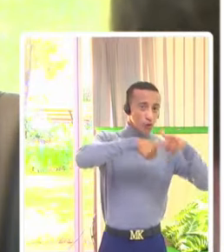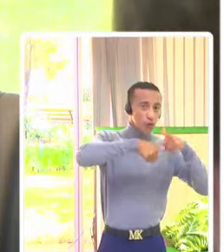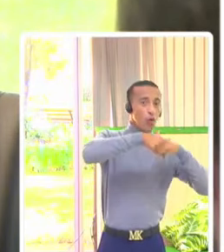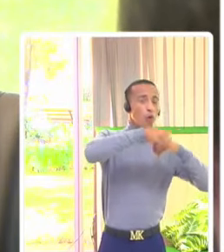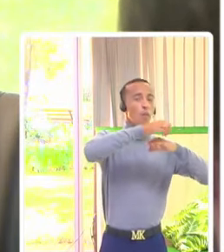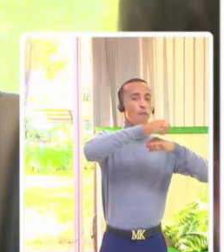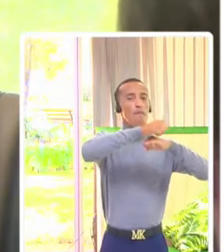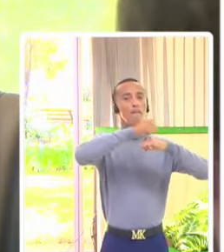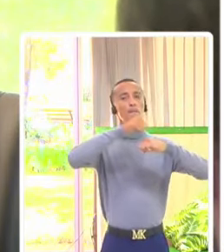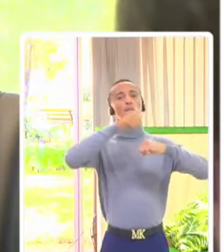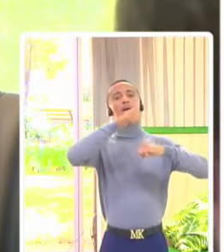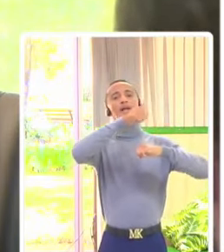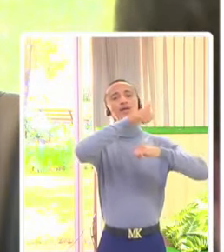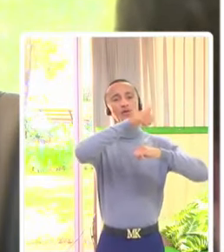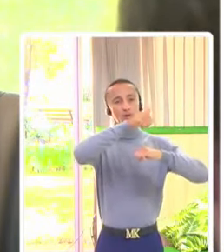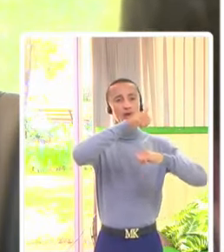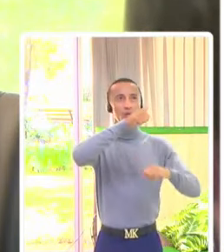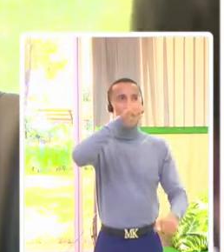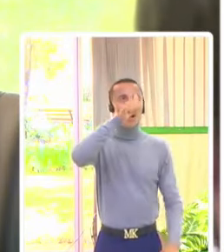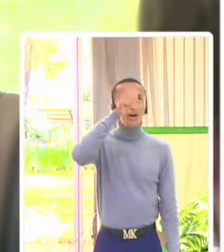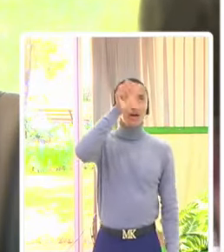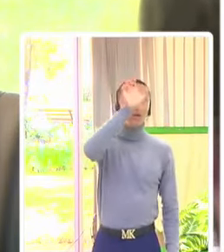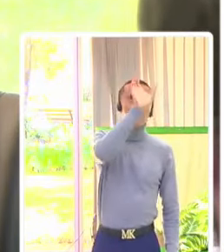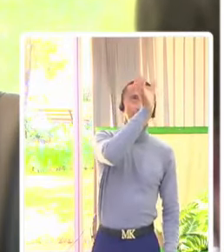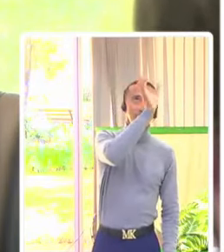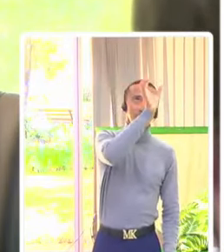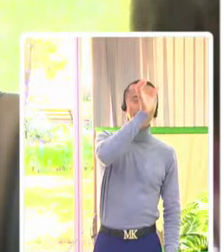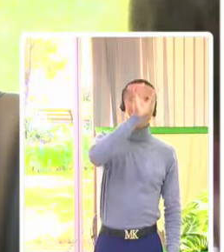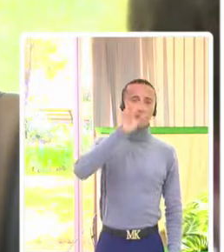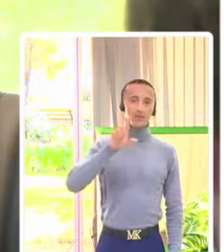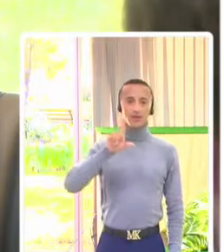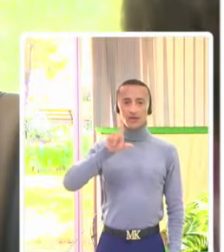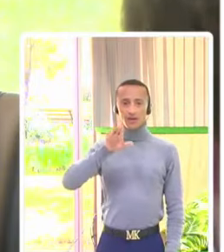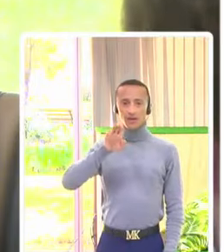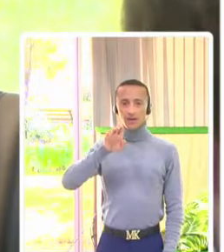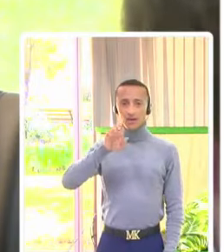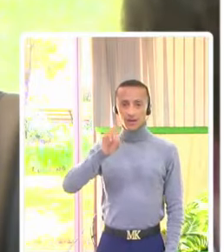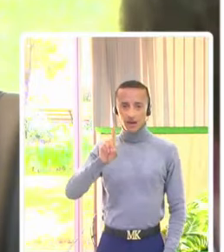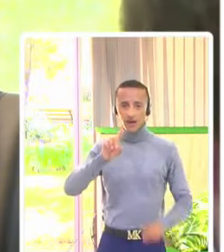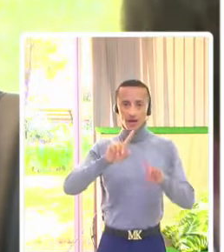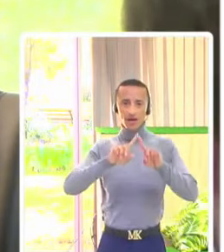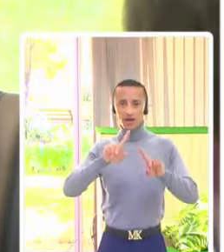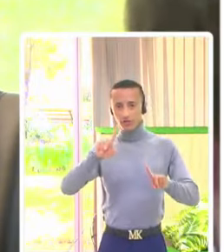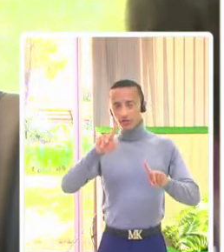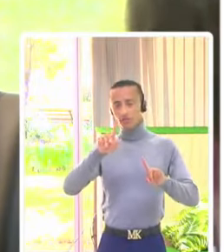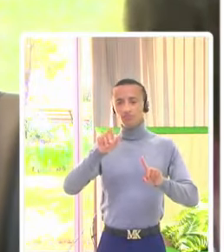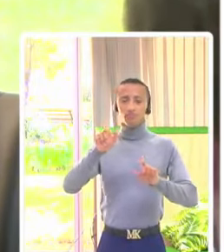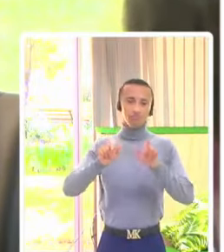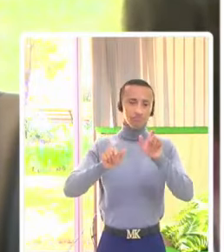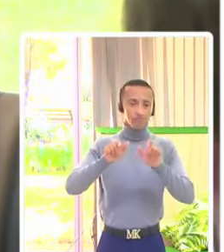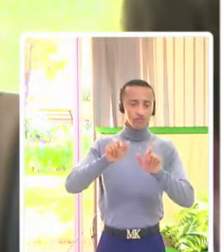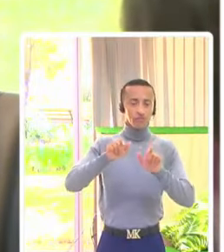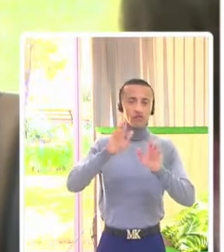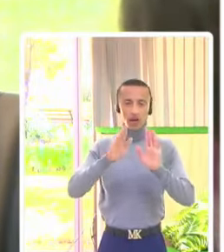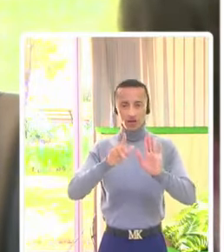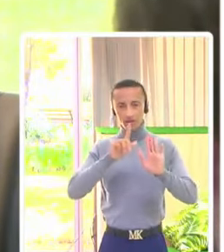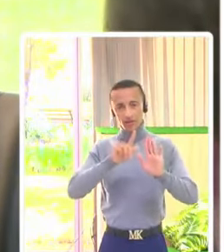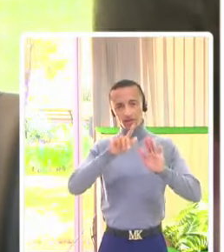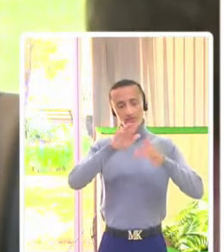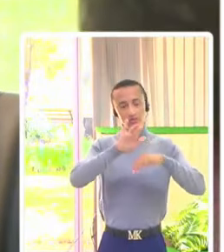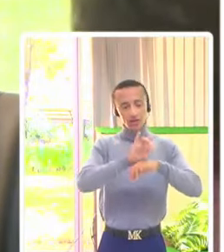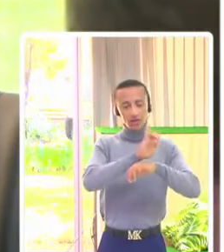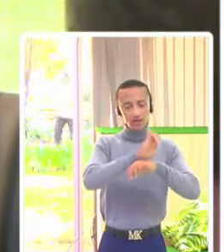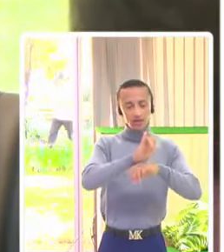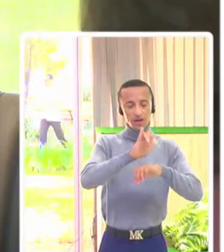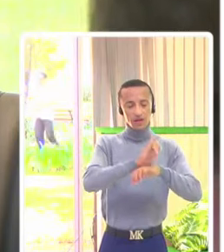more, technical, a little bit more. So there are probably hundreds of these schemes at this, and the states have their own ones as well. I've just been talking about the national level